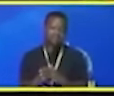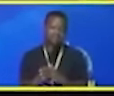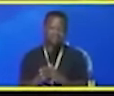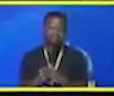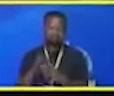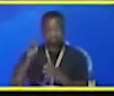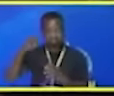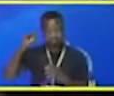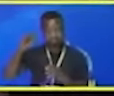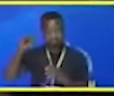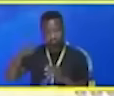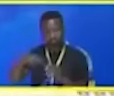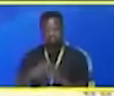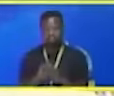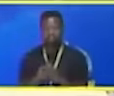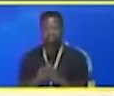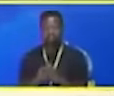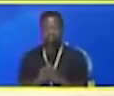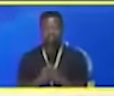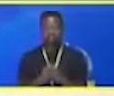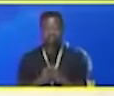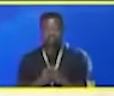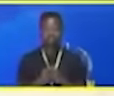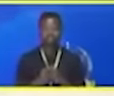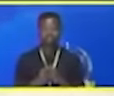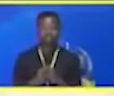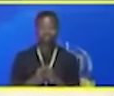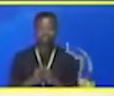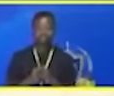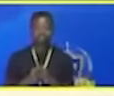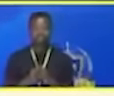Yes, sir. Please pay attention.